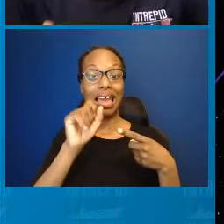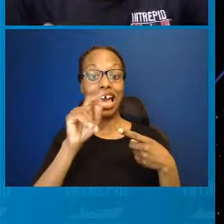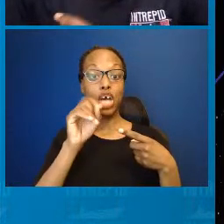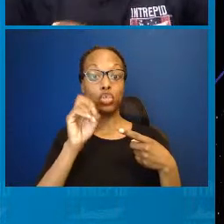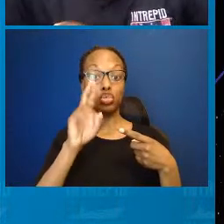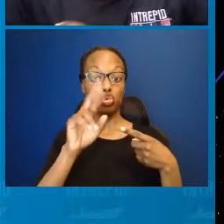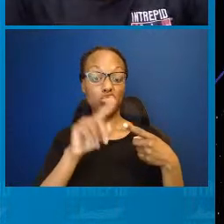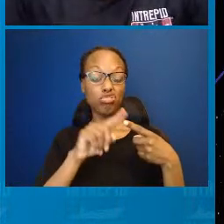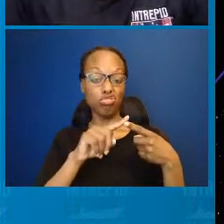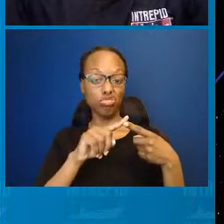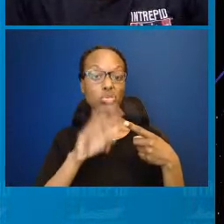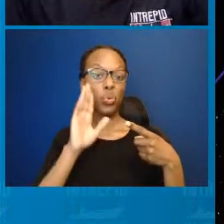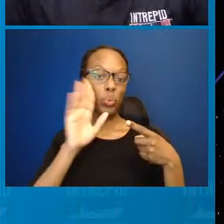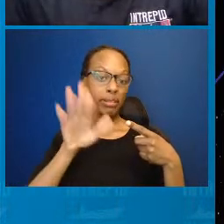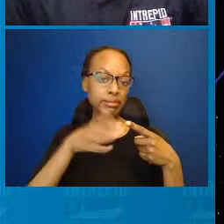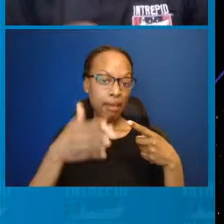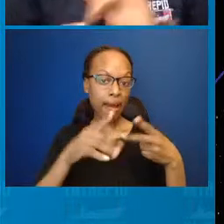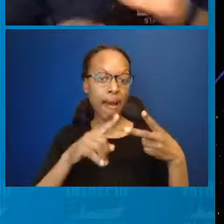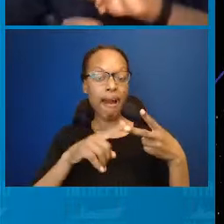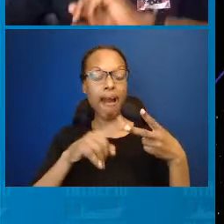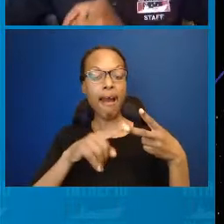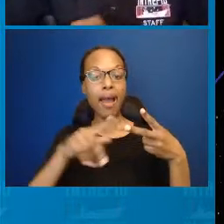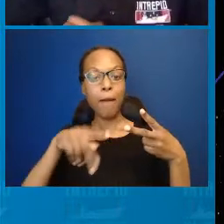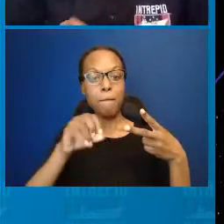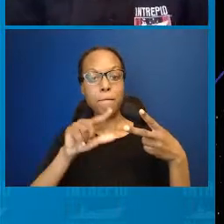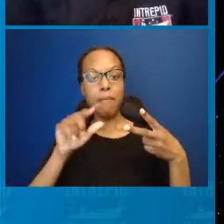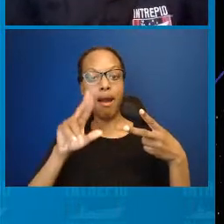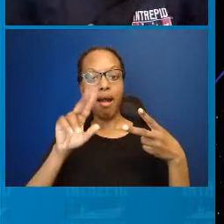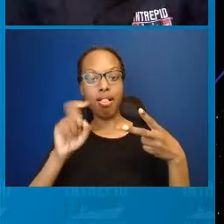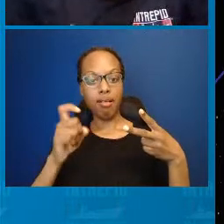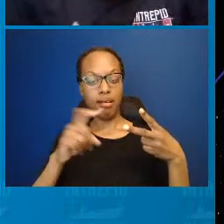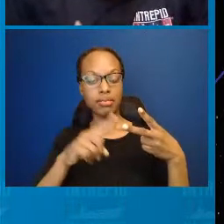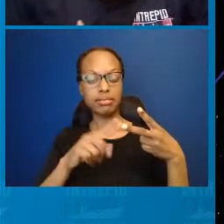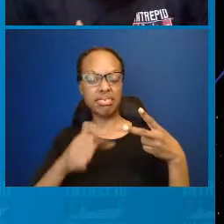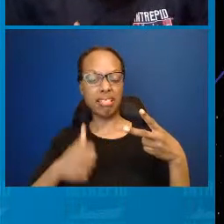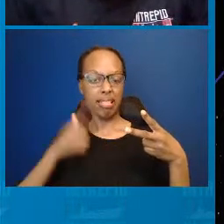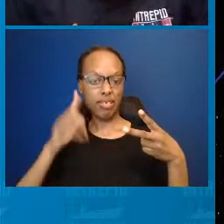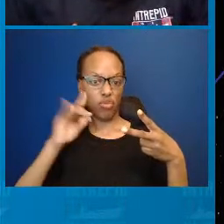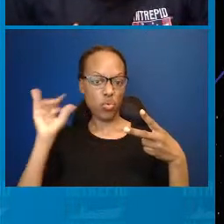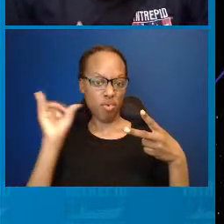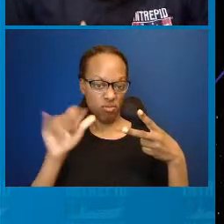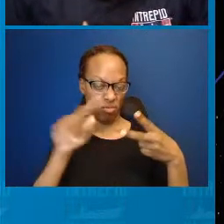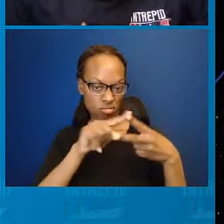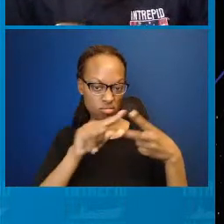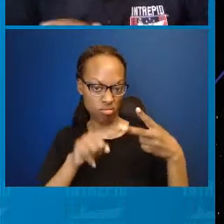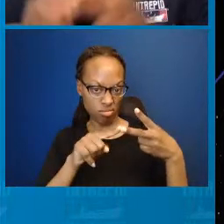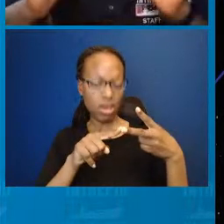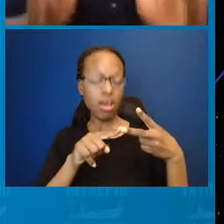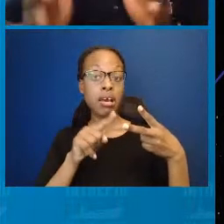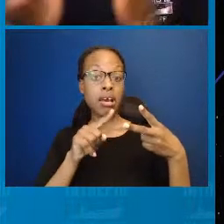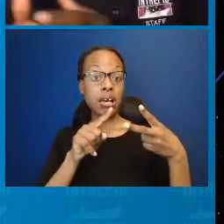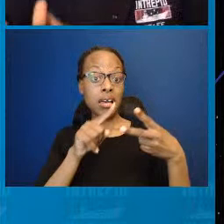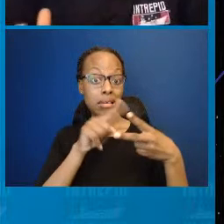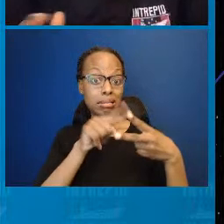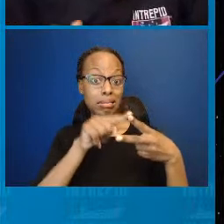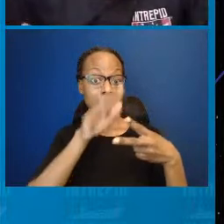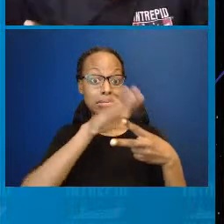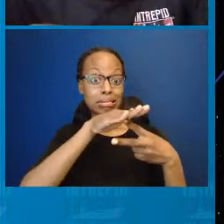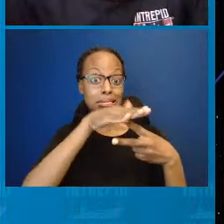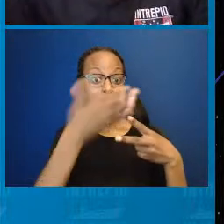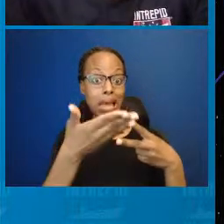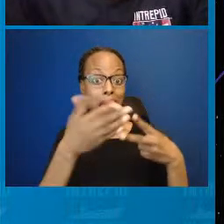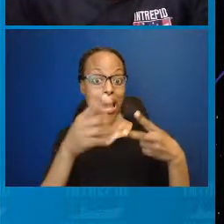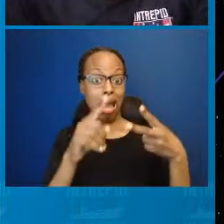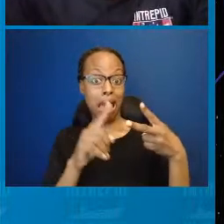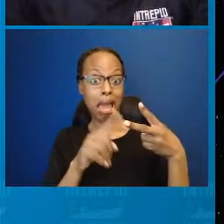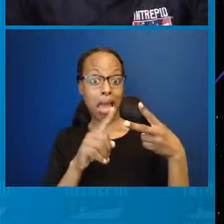was extremely sad. So he asked Zeus if he and his brother could share his immortality. So Zeus granted them this, and they both lived half